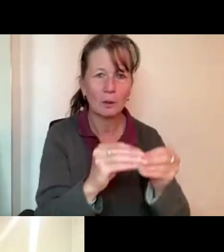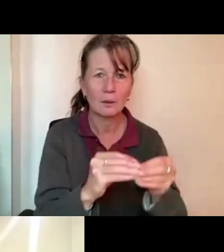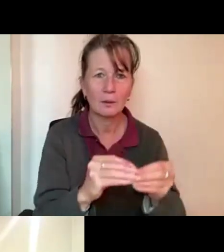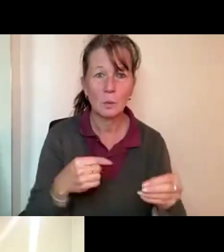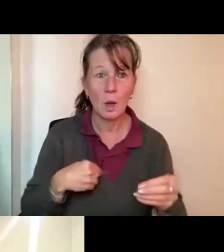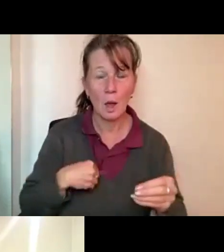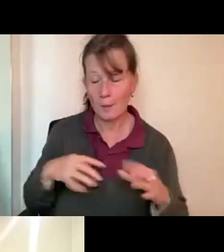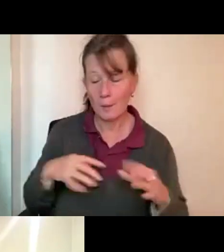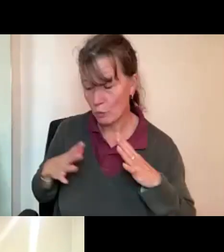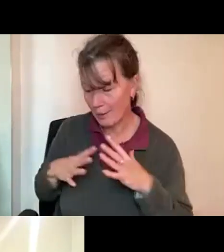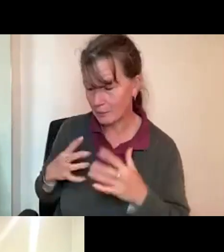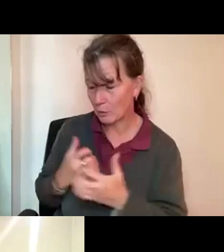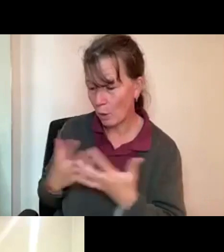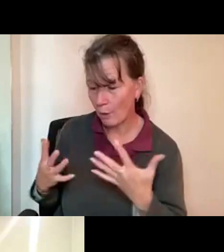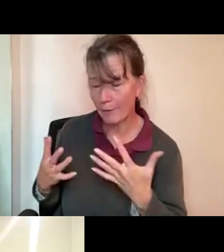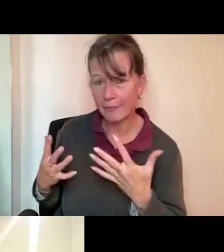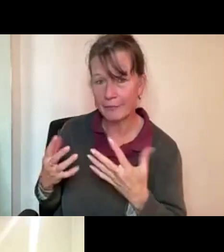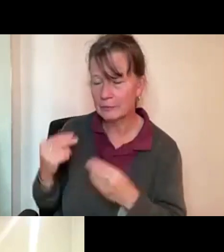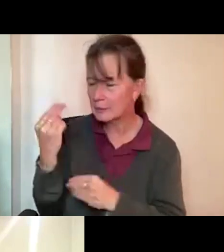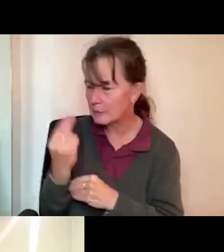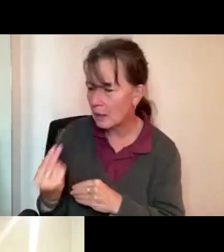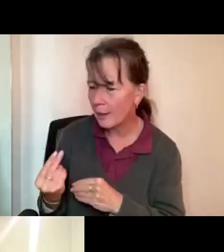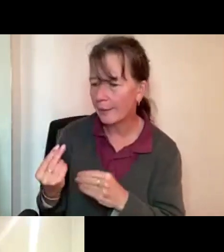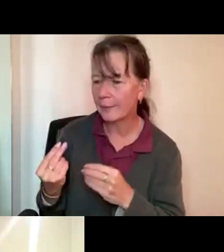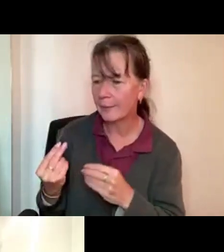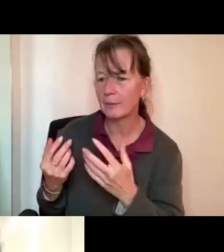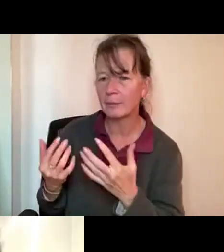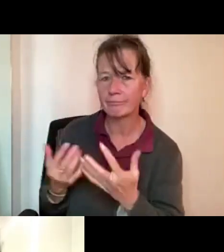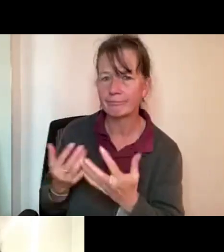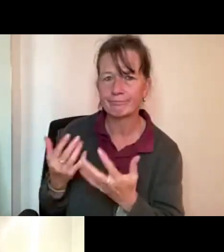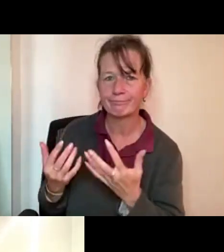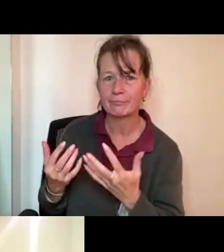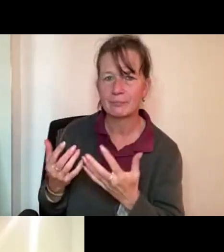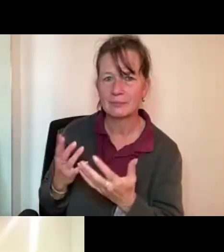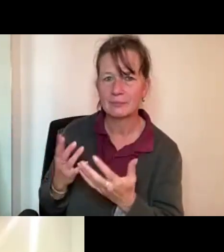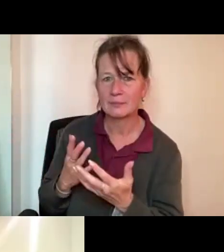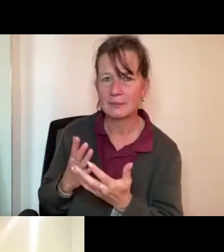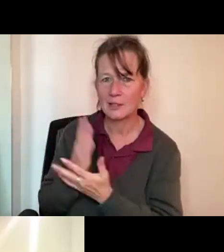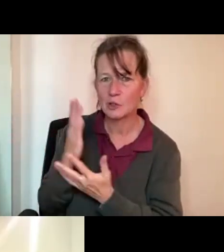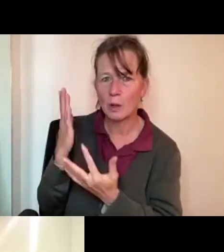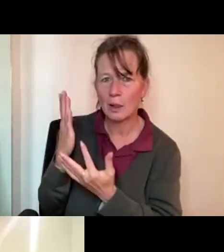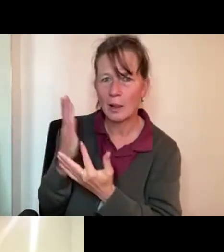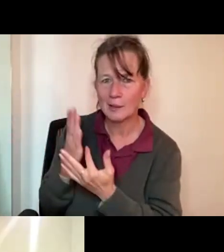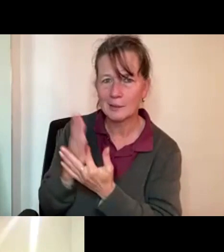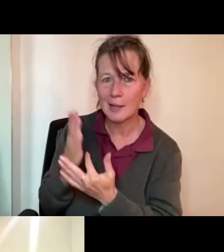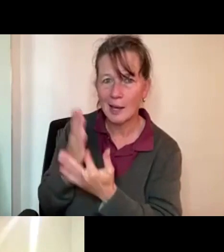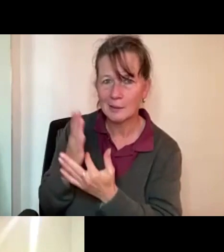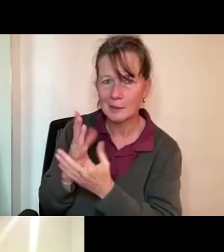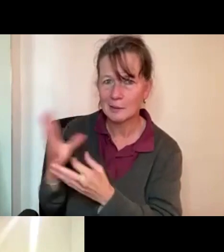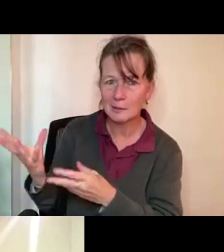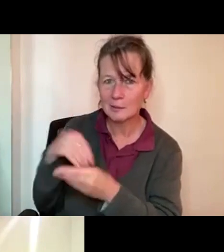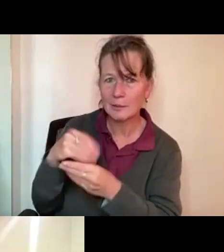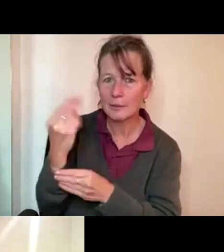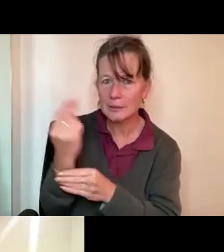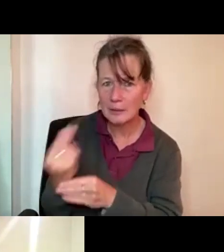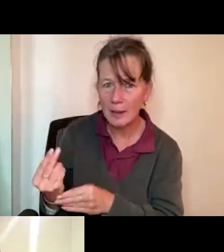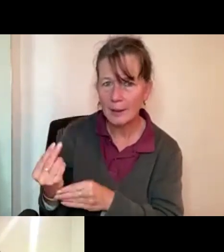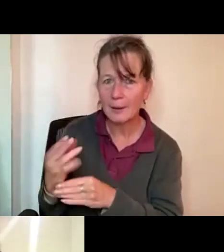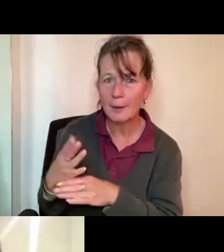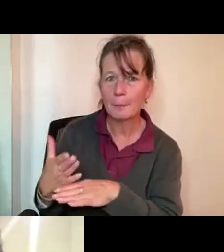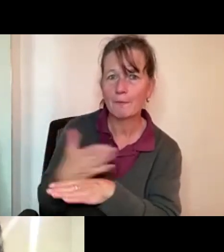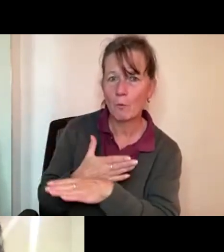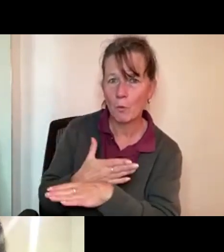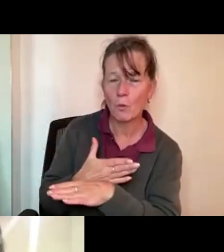of the design, actual access. Like the access was embodied in the design before,